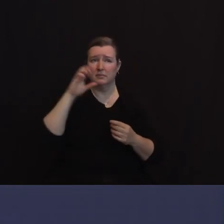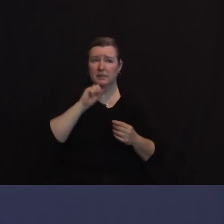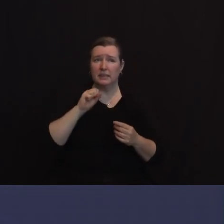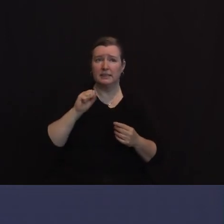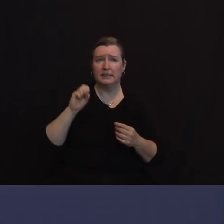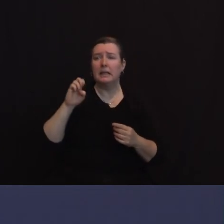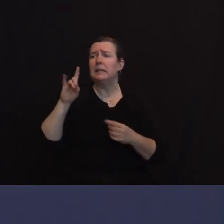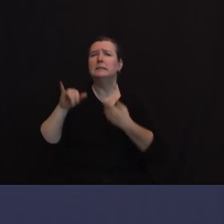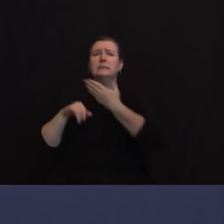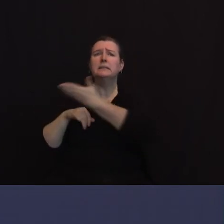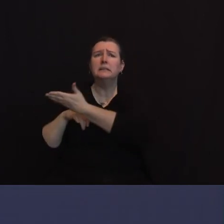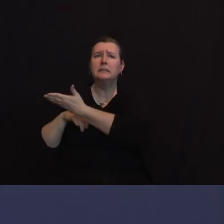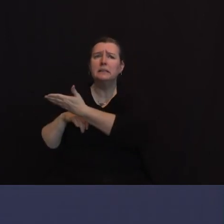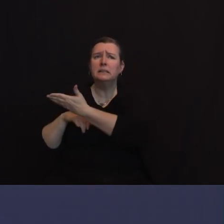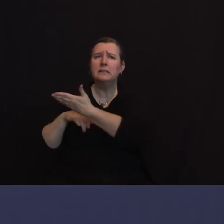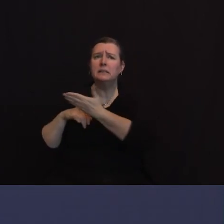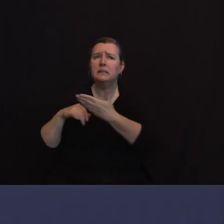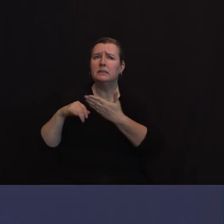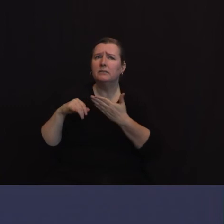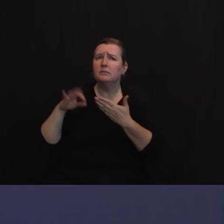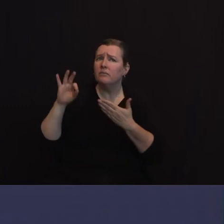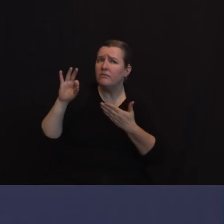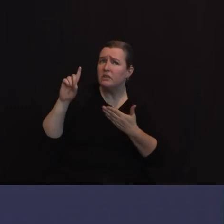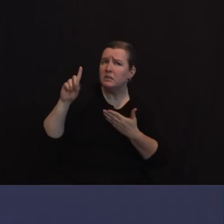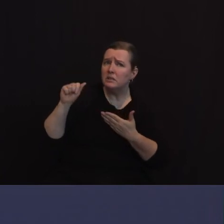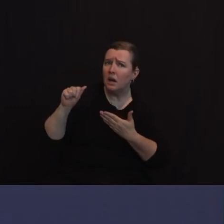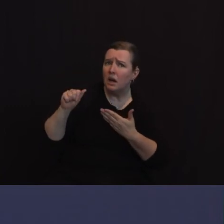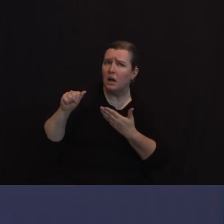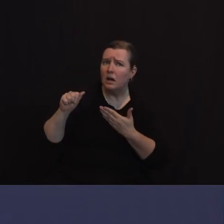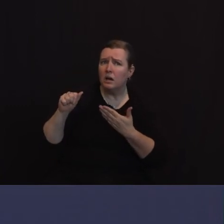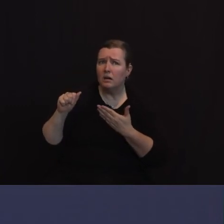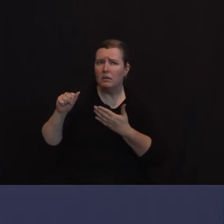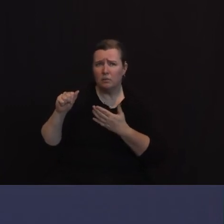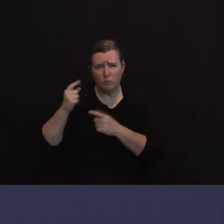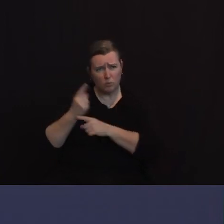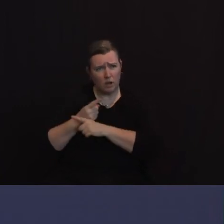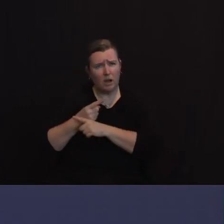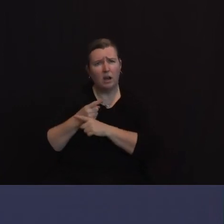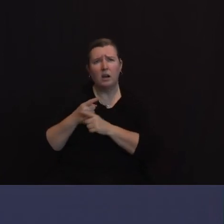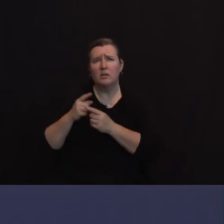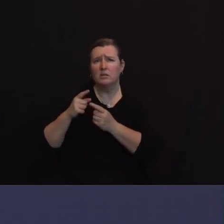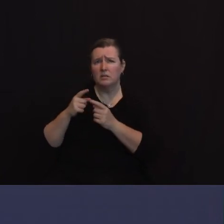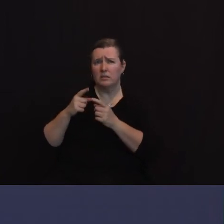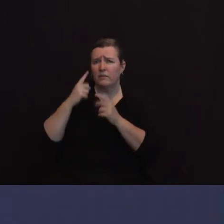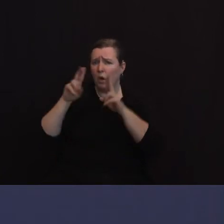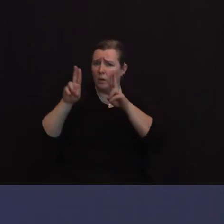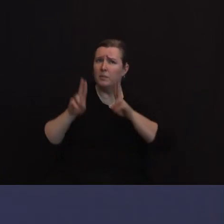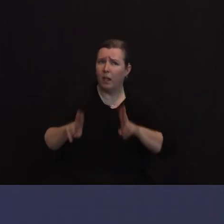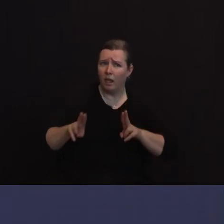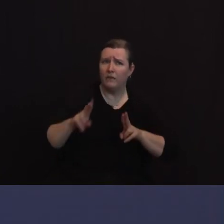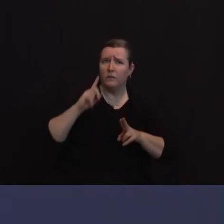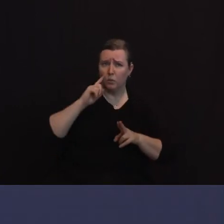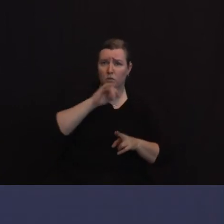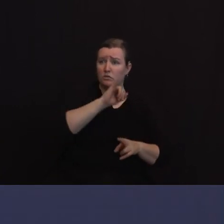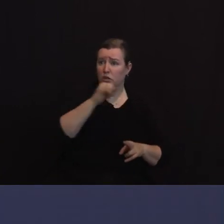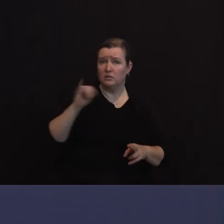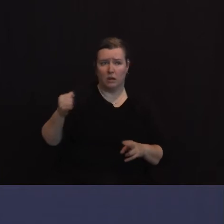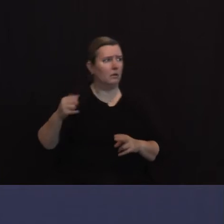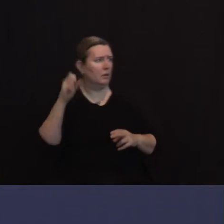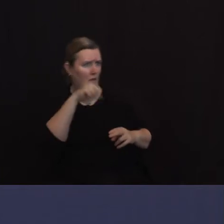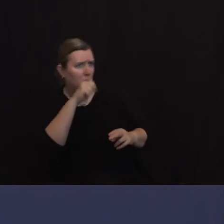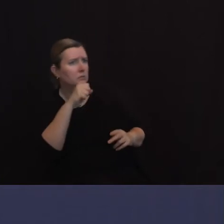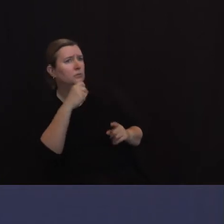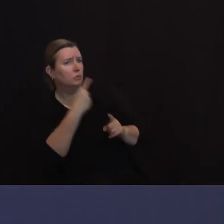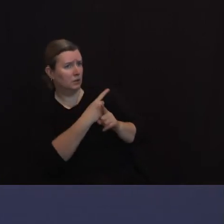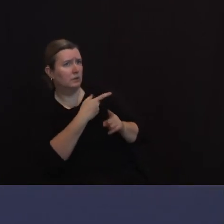They revealed the paperwork behind the Johnson & Johnson application. Yeah, it was posted this morning around 8 o'clock.